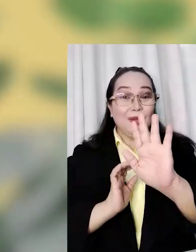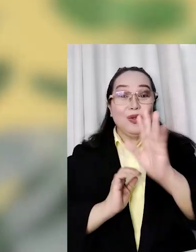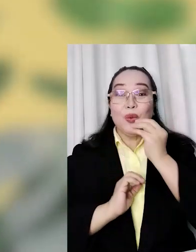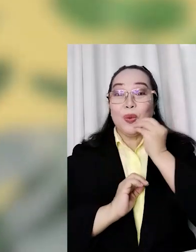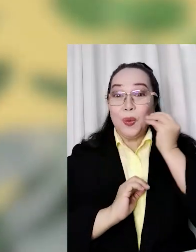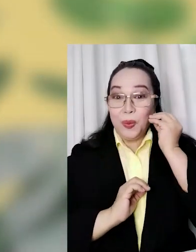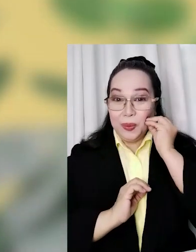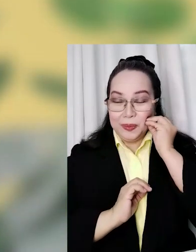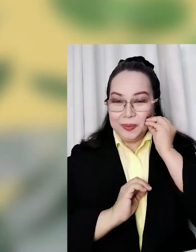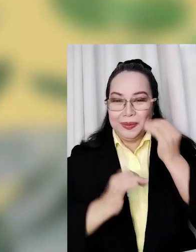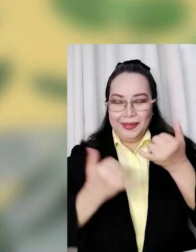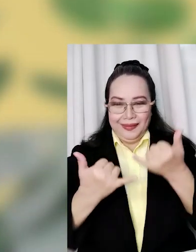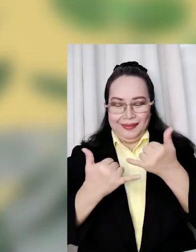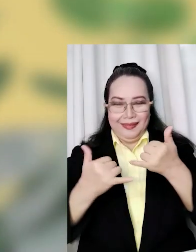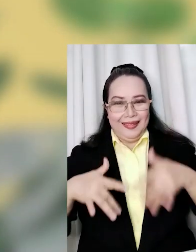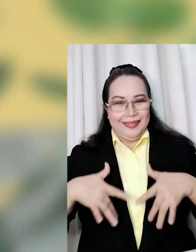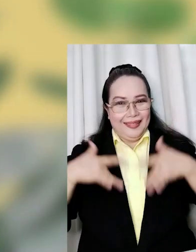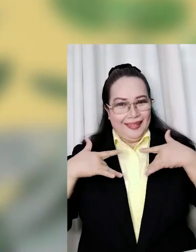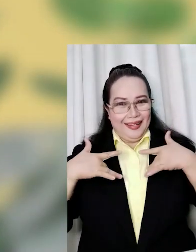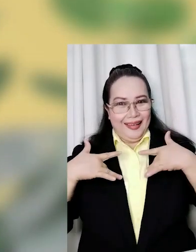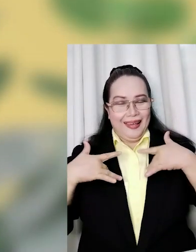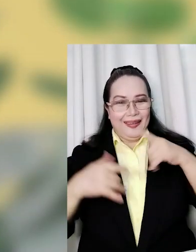home. This is